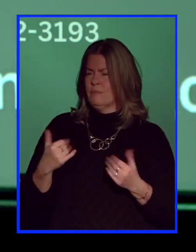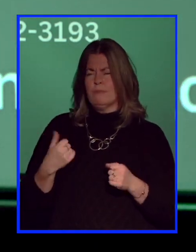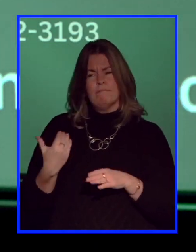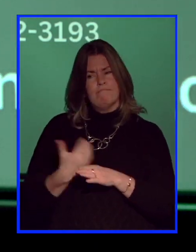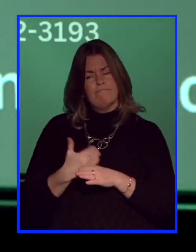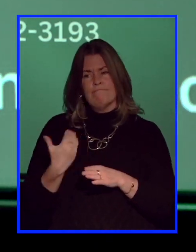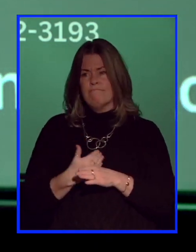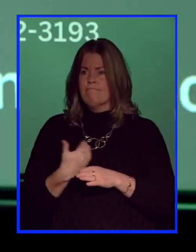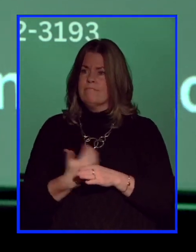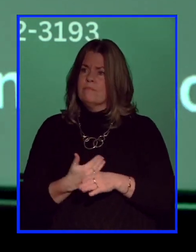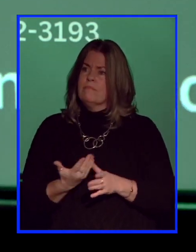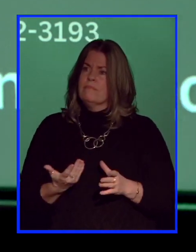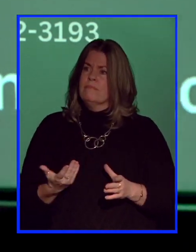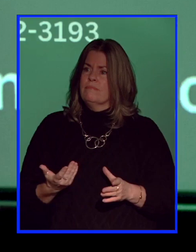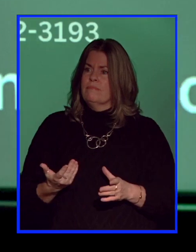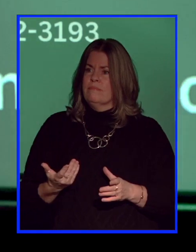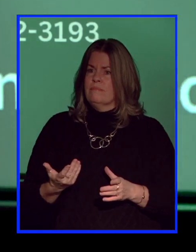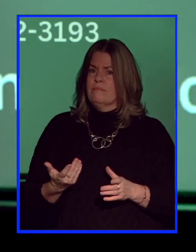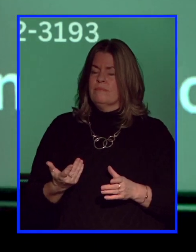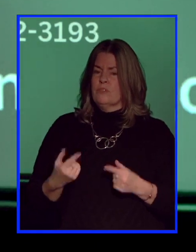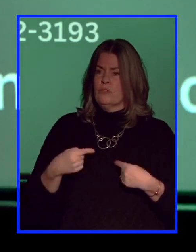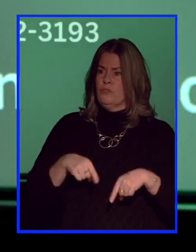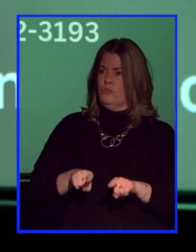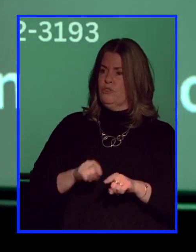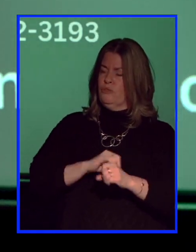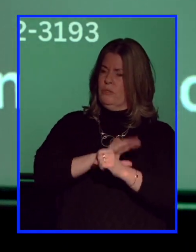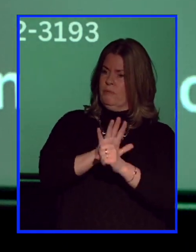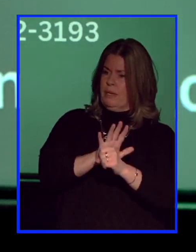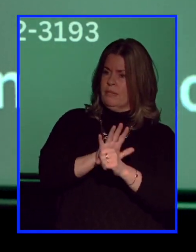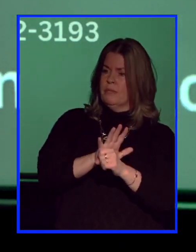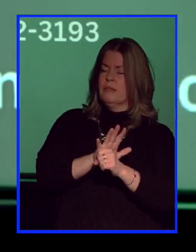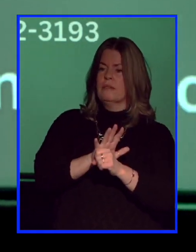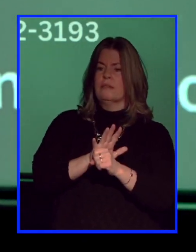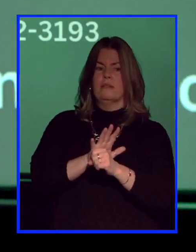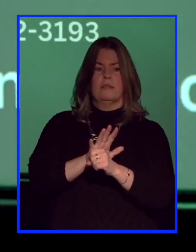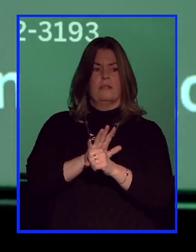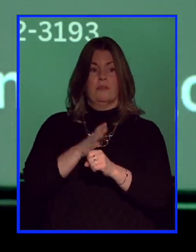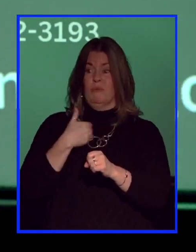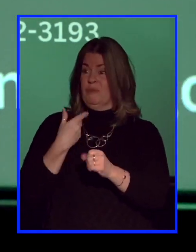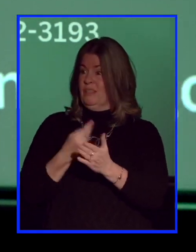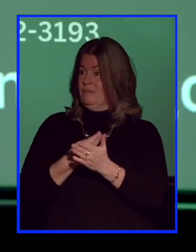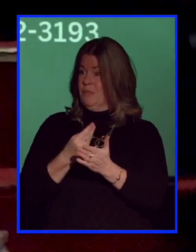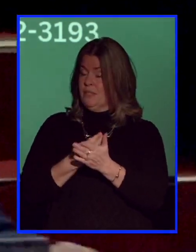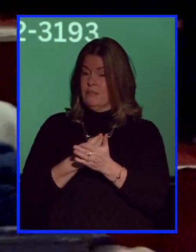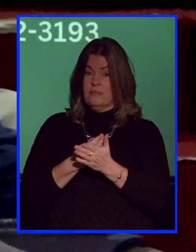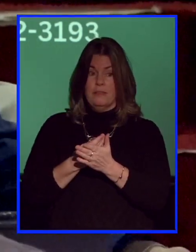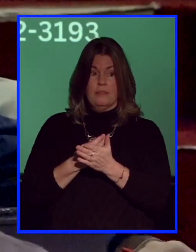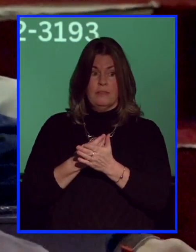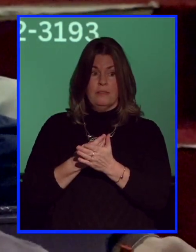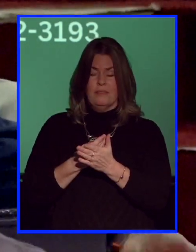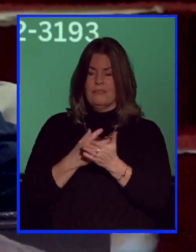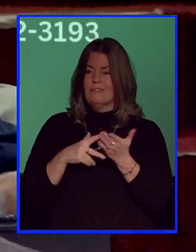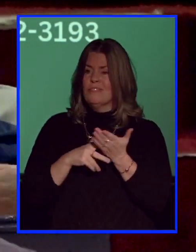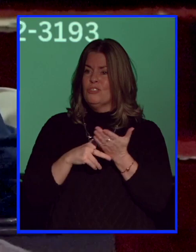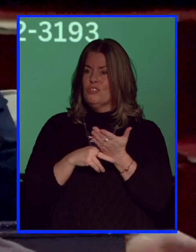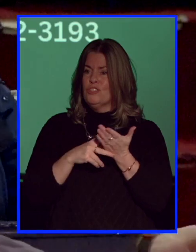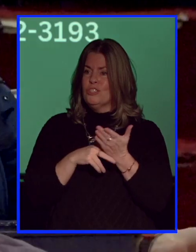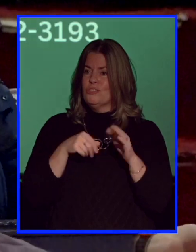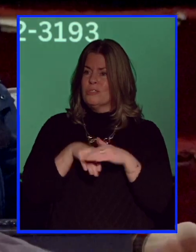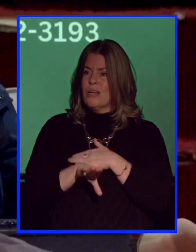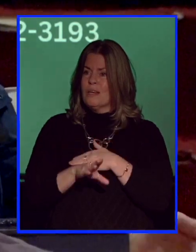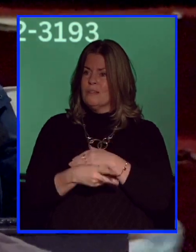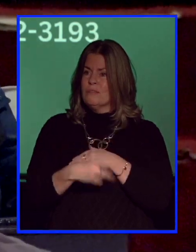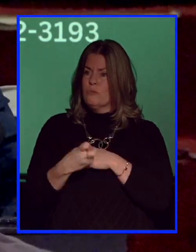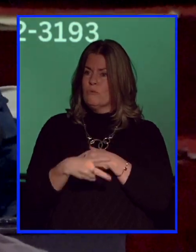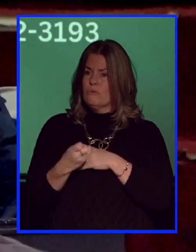no end that during the pandemic and we had the PPP money, and the cheaters got in there and stole, from